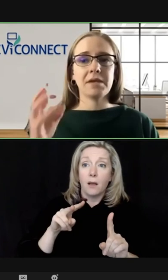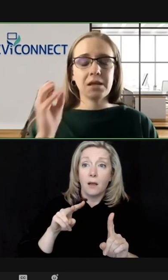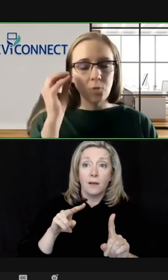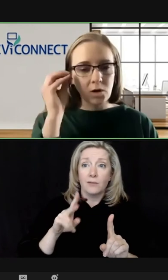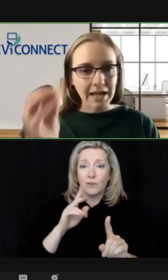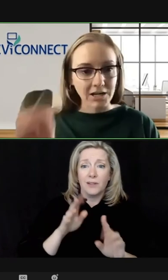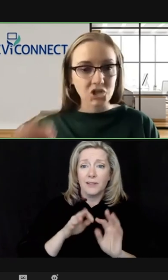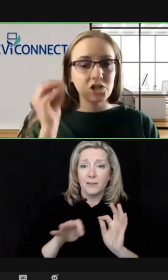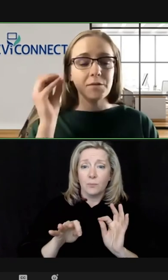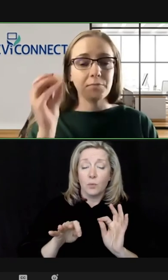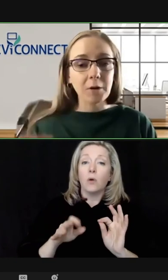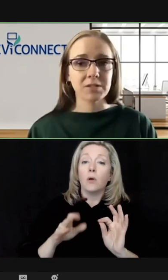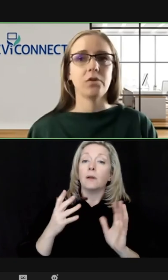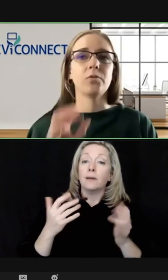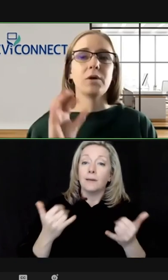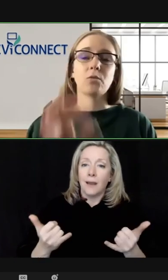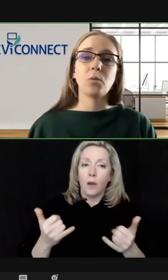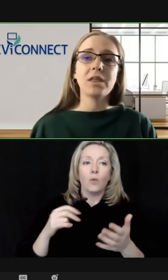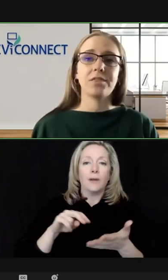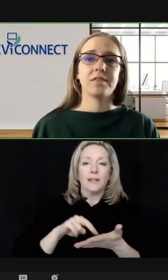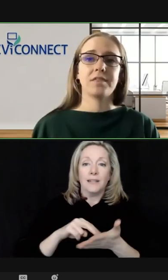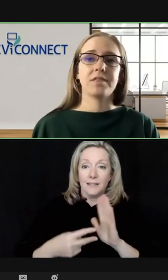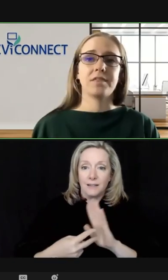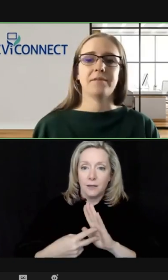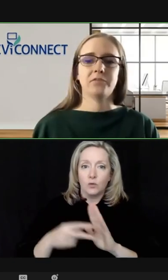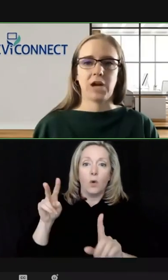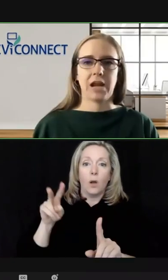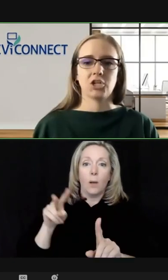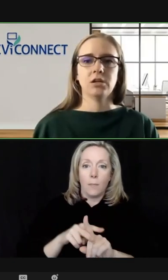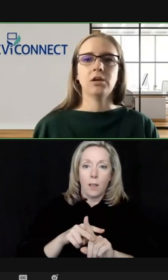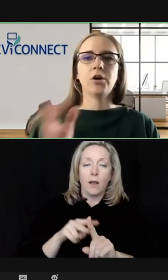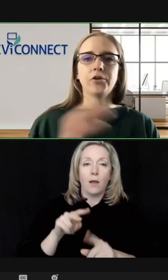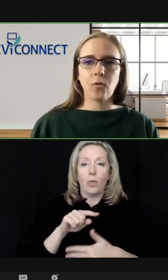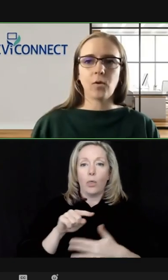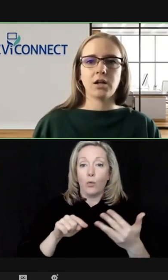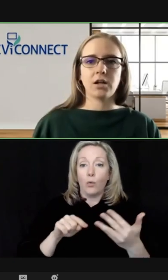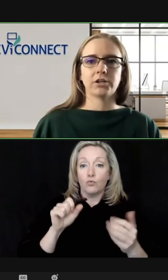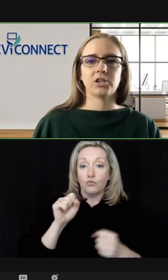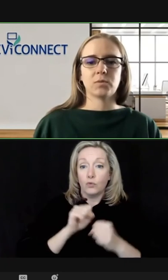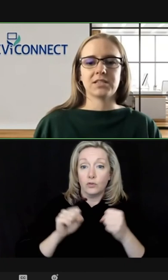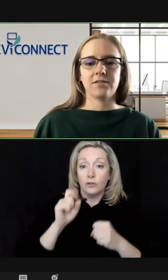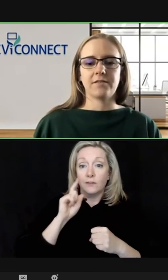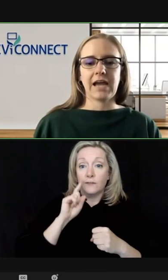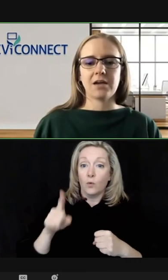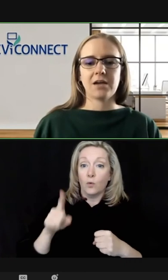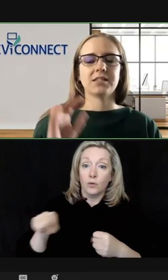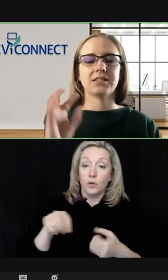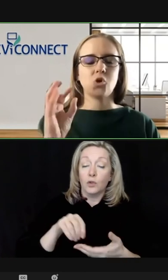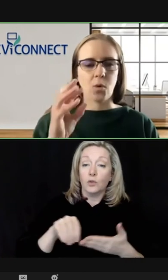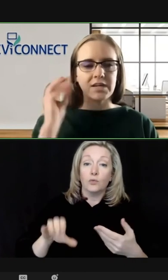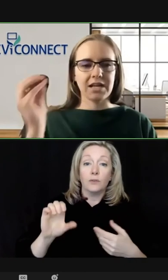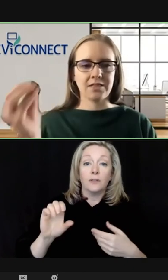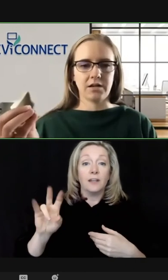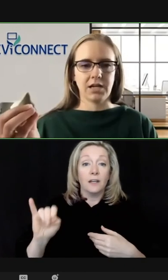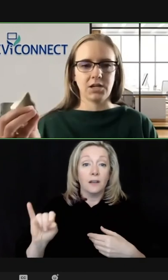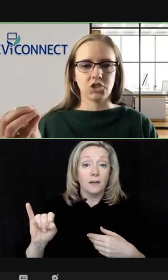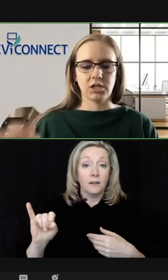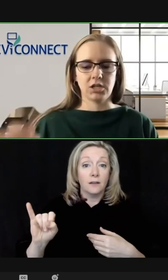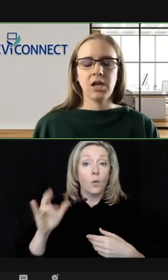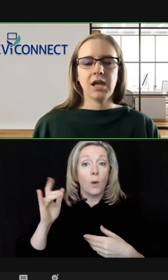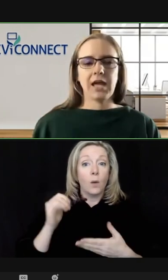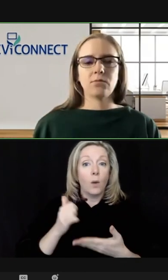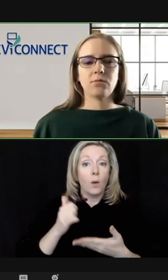talking about, and being more intentional and purposeful with this type of strategy for our learners with CVI, because it's going to get